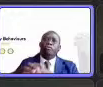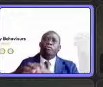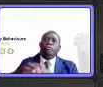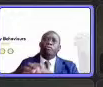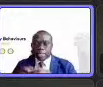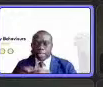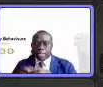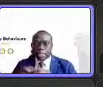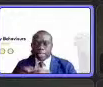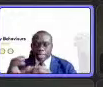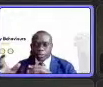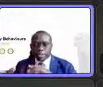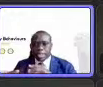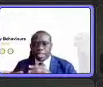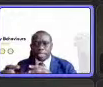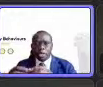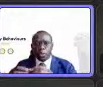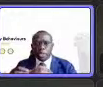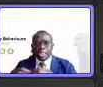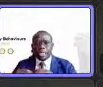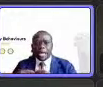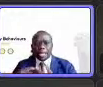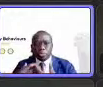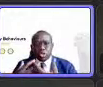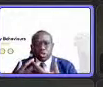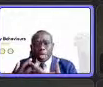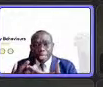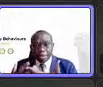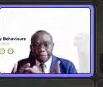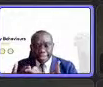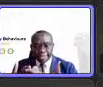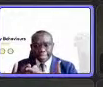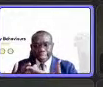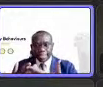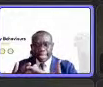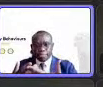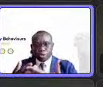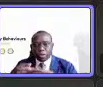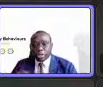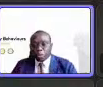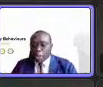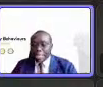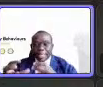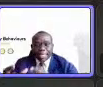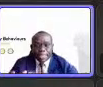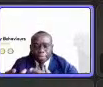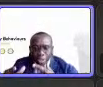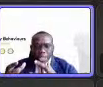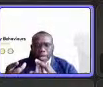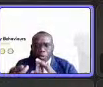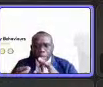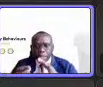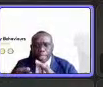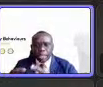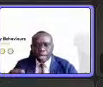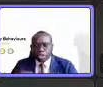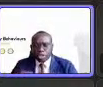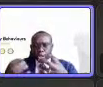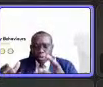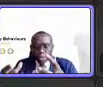the world or other continent which are able to really benefit in terms of, even when they establish their